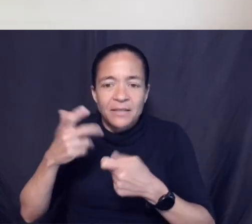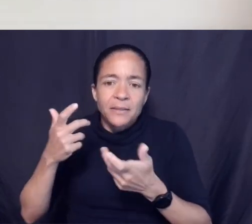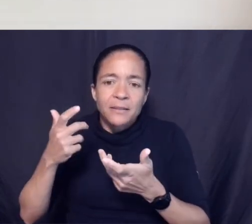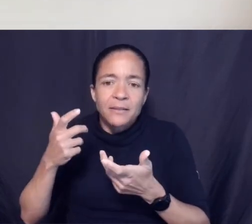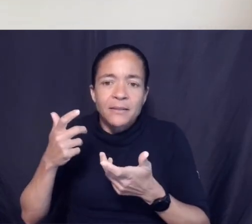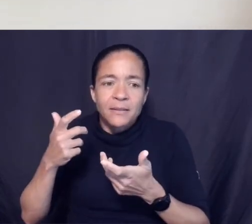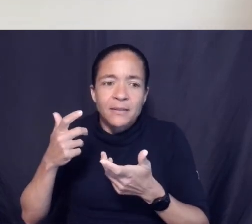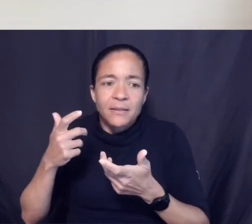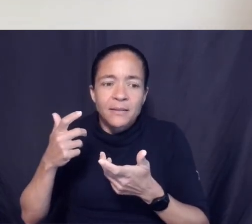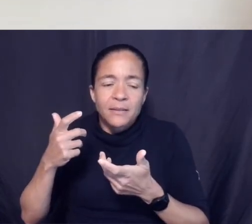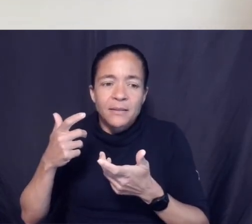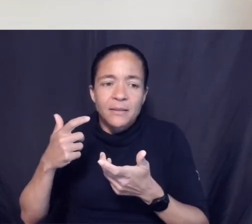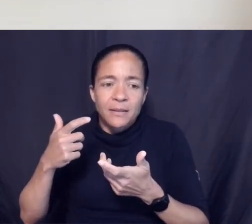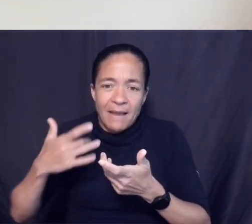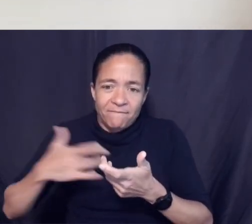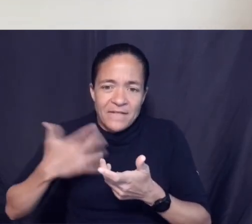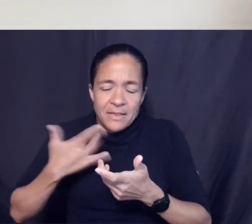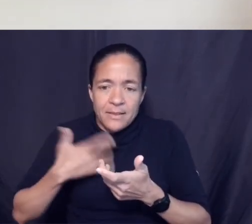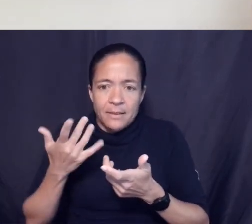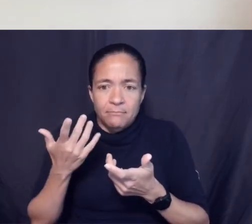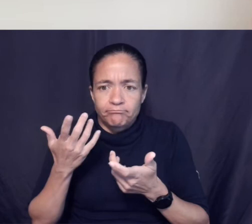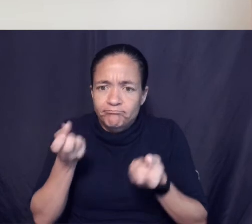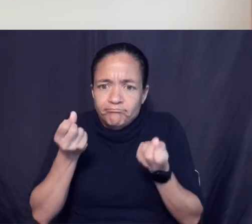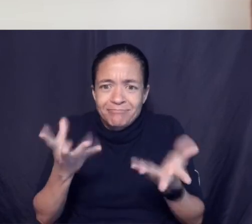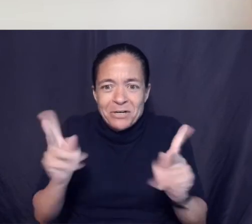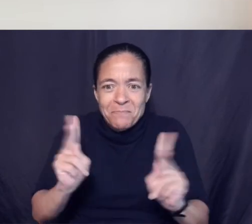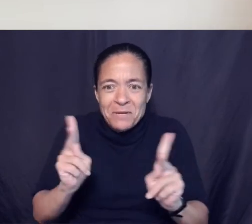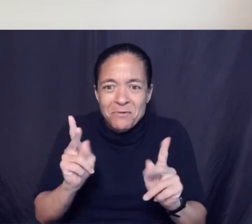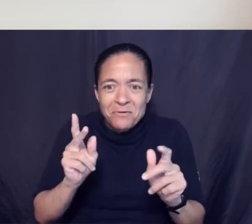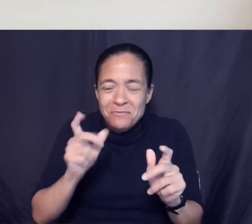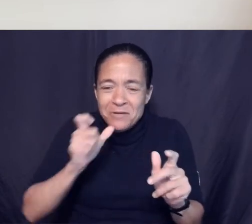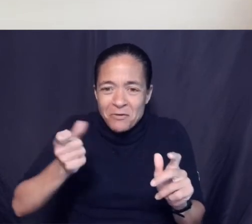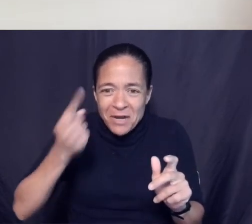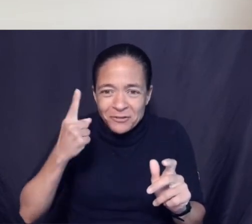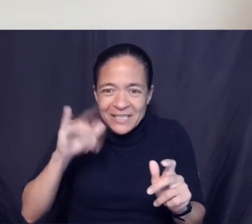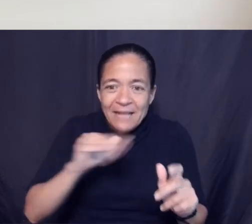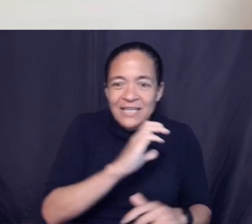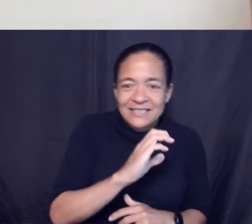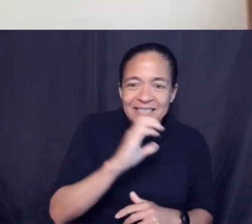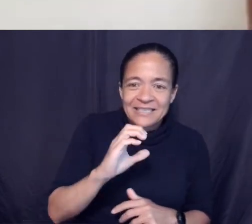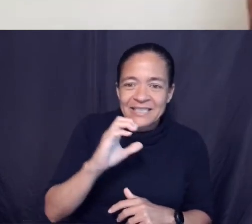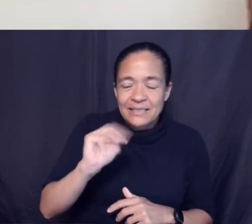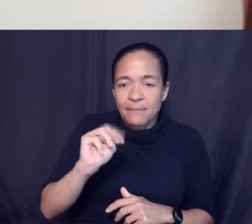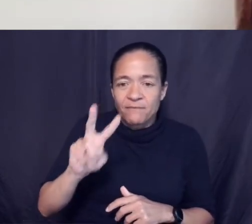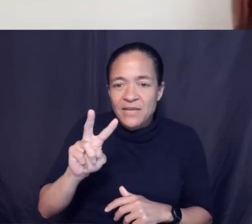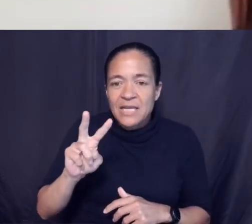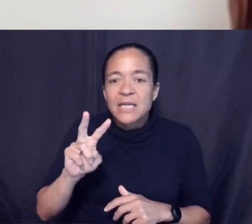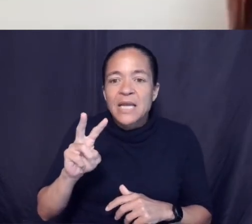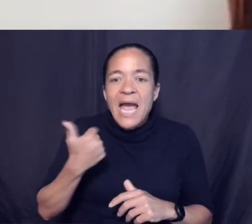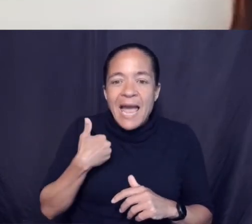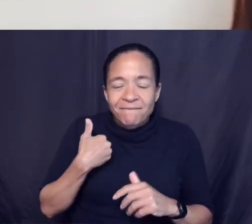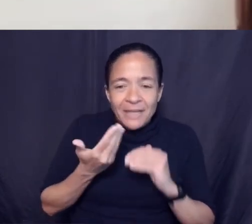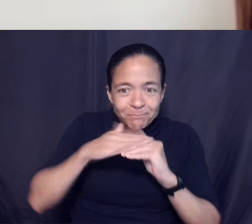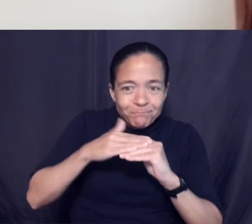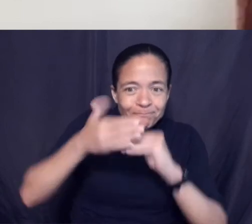specifically. And I think it's because many people don't understand that congenital CMV has more